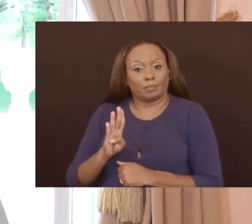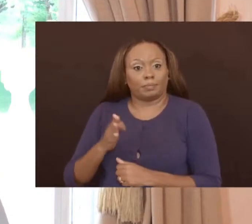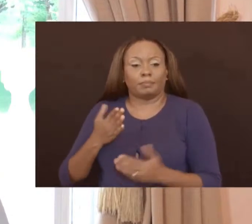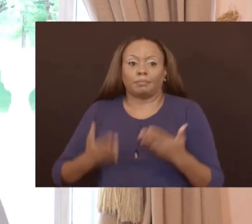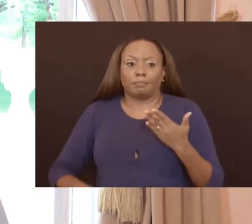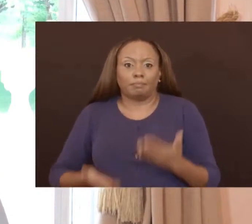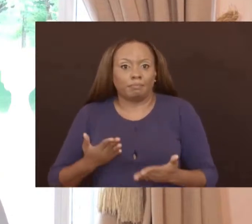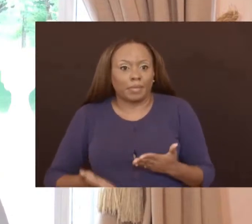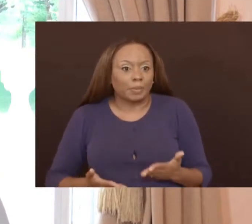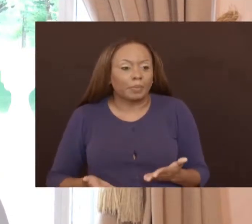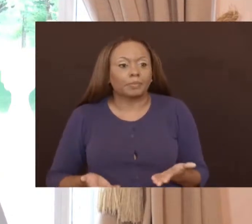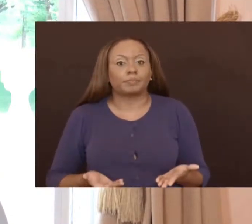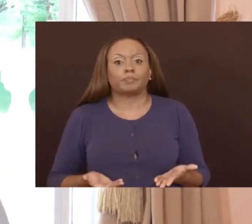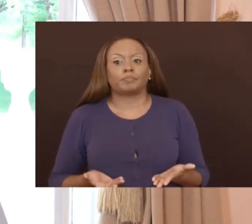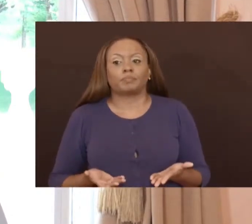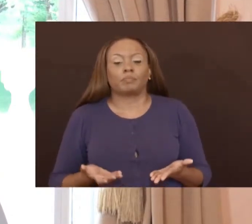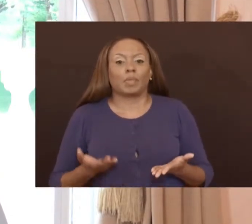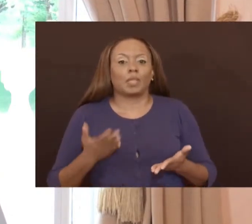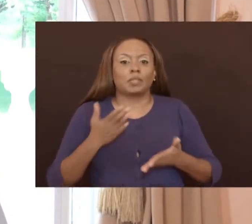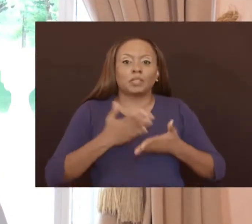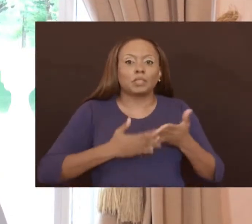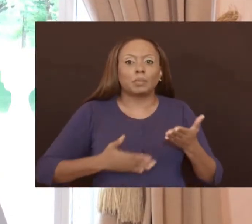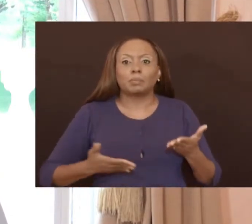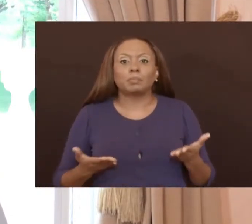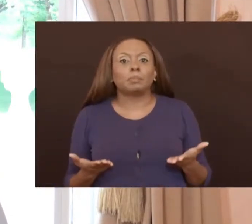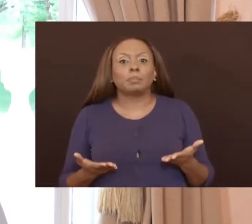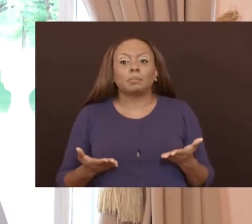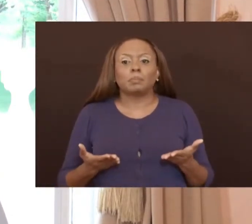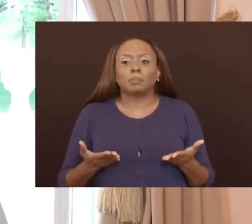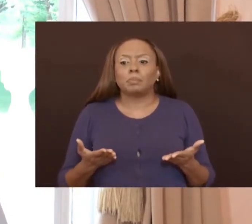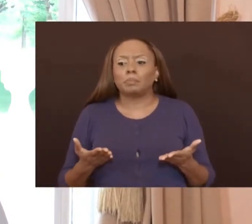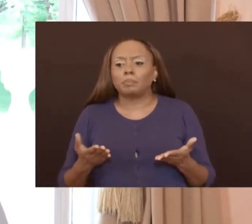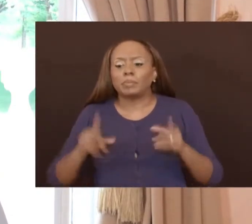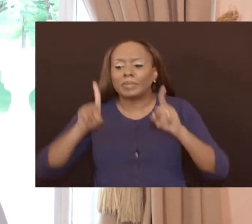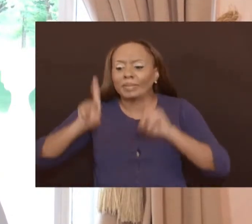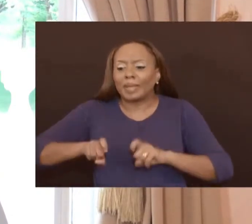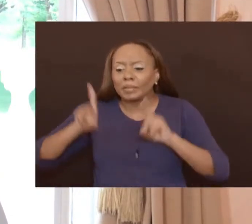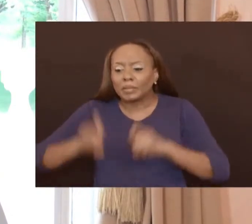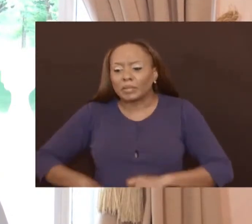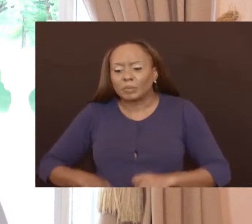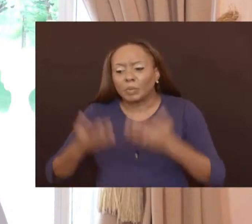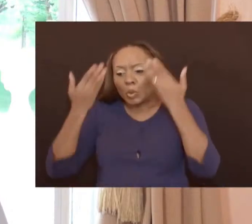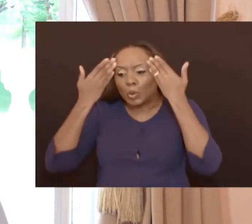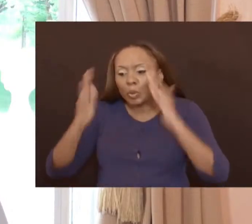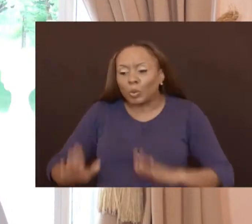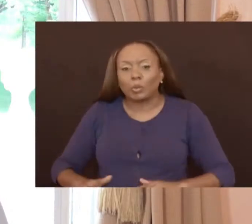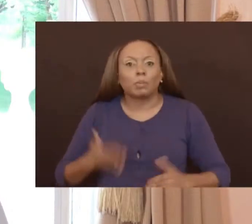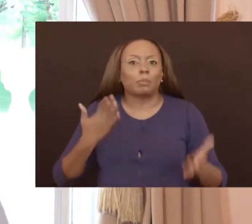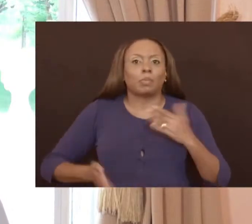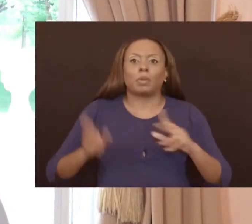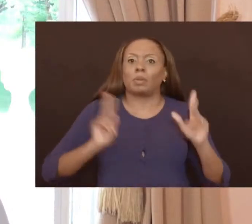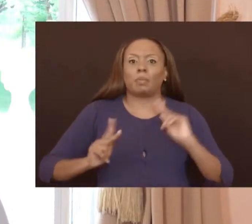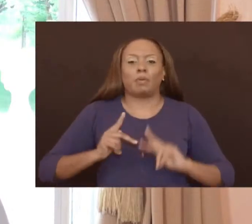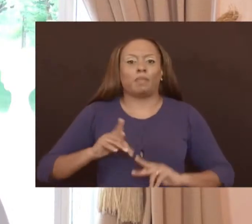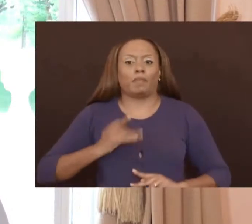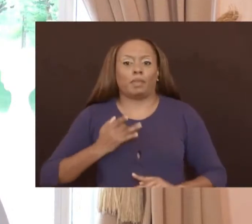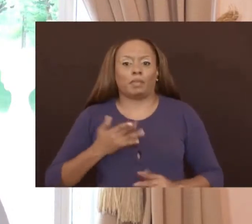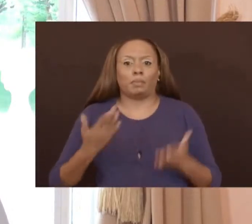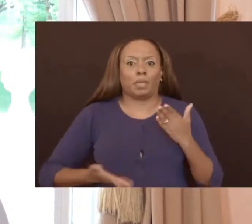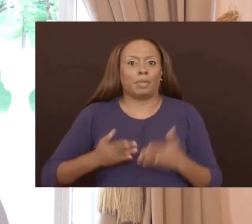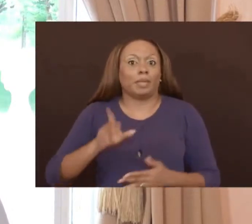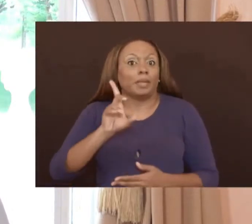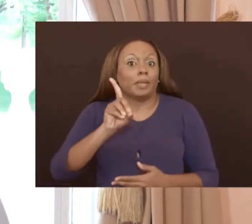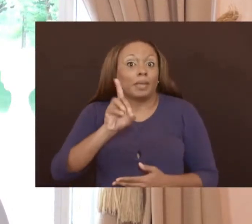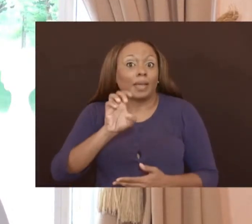you saw unidentified, and the reports would say unidentified, the assumption was that it was Delta all along. But they may